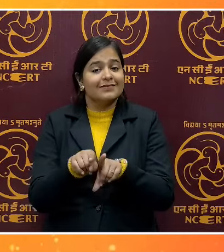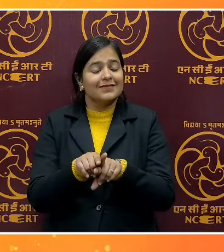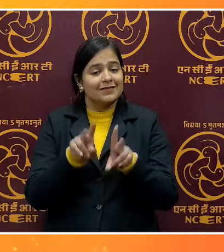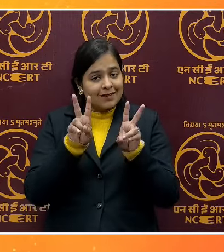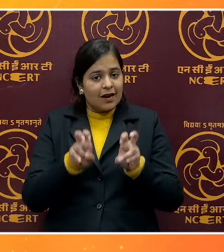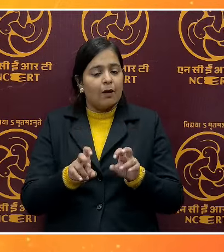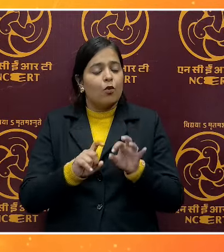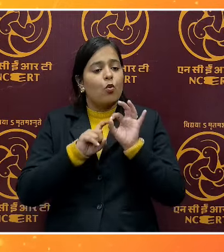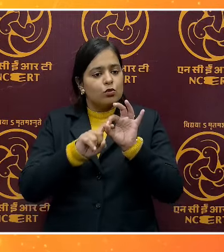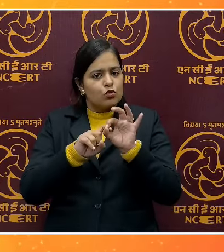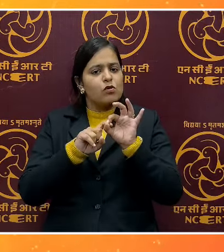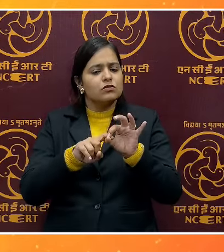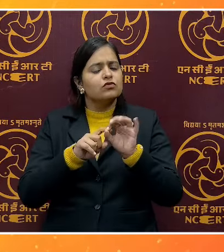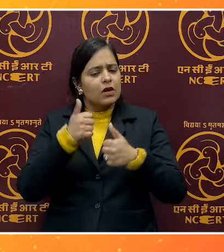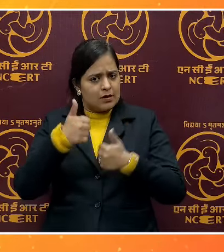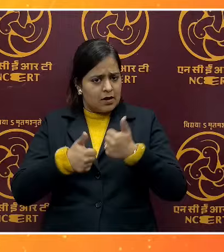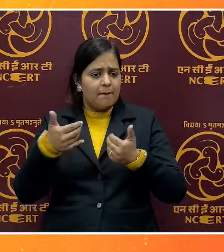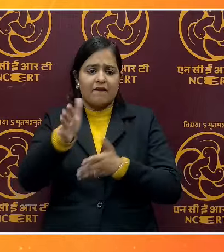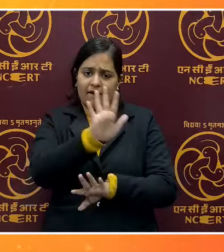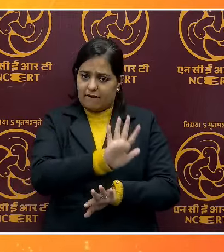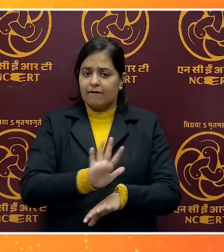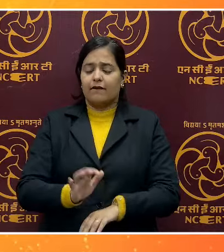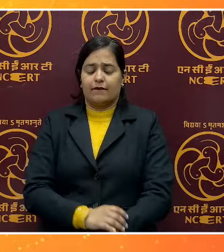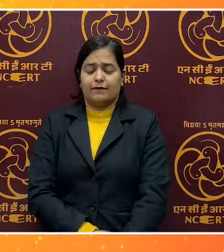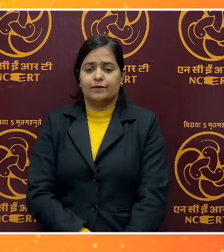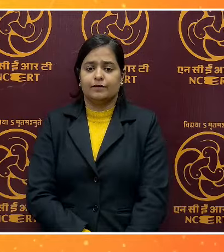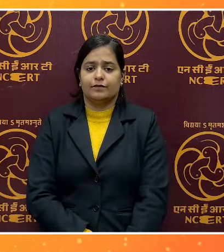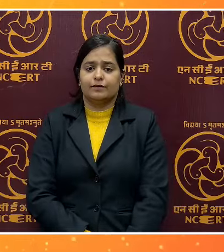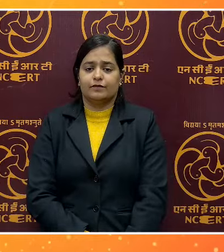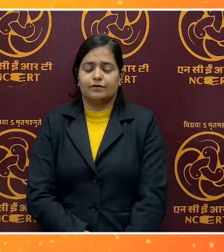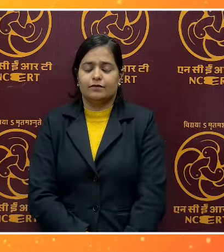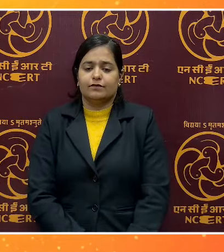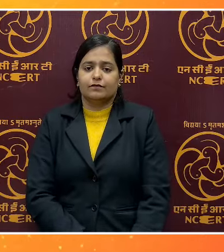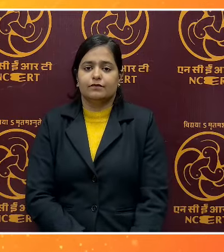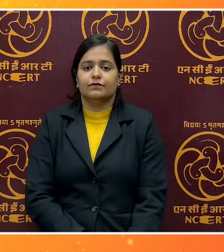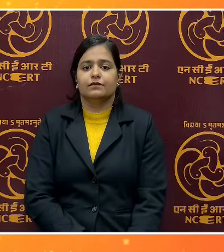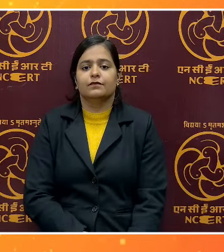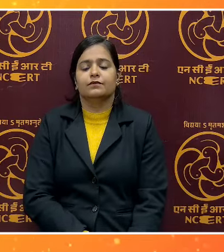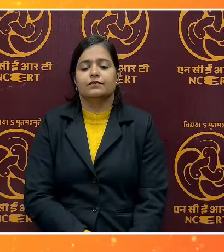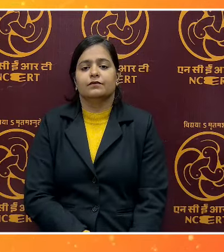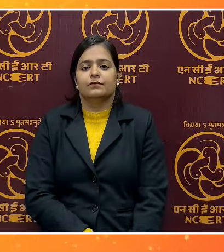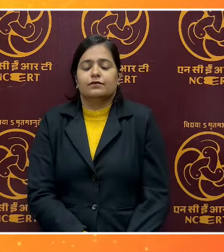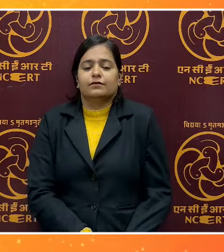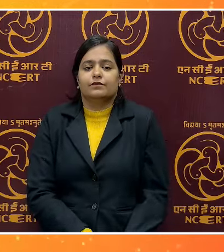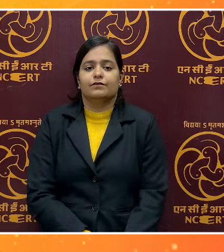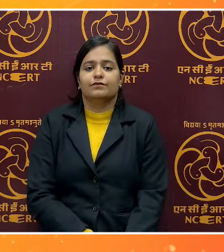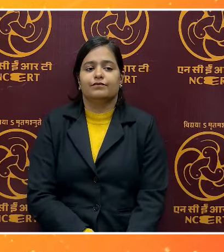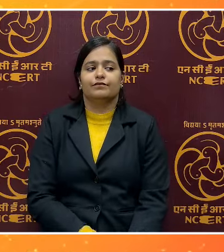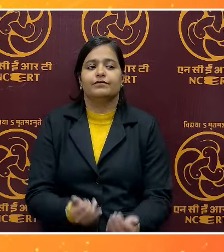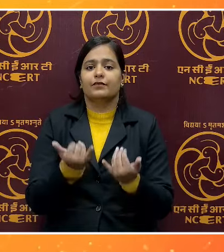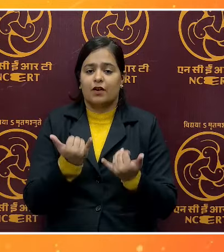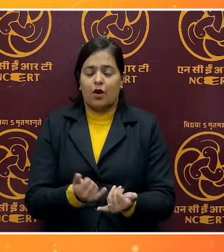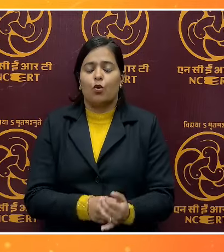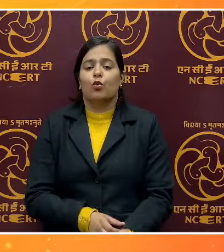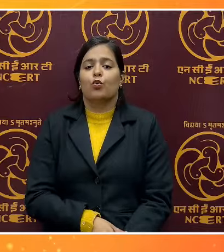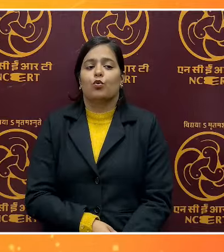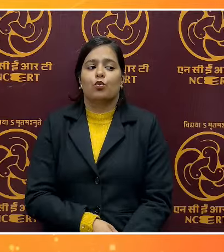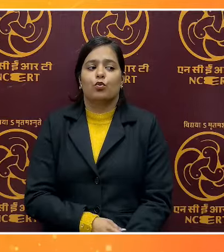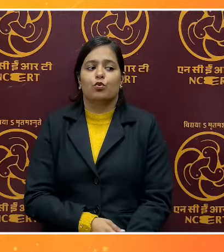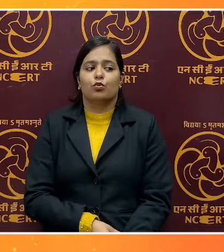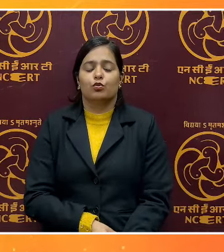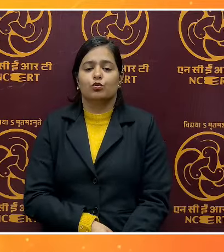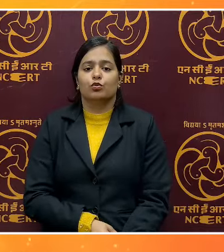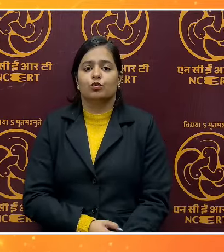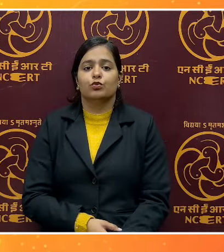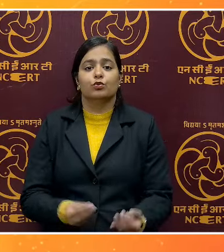in examinations. Now, we have to take some bonding concepts